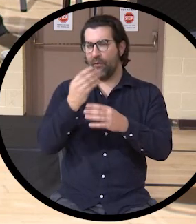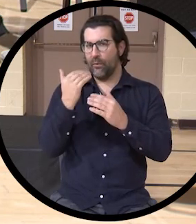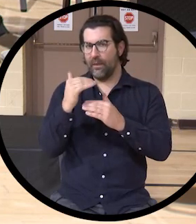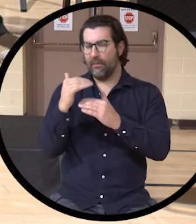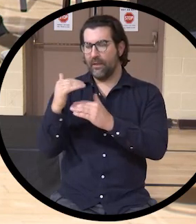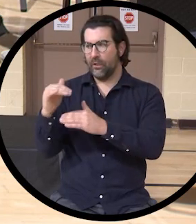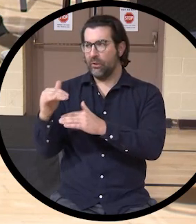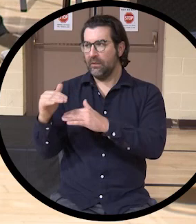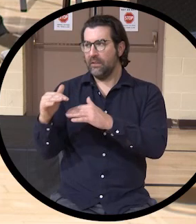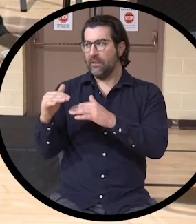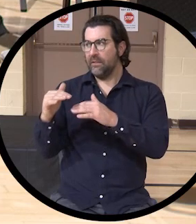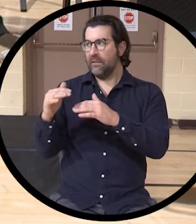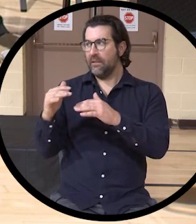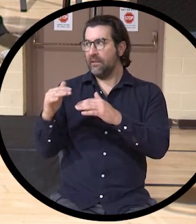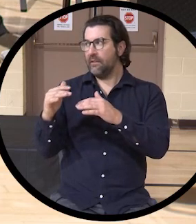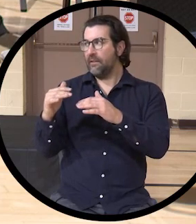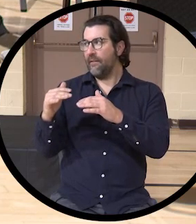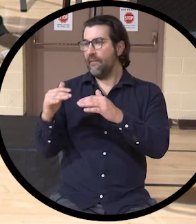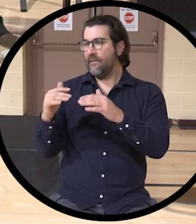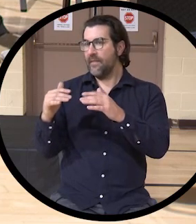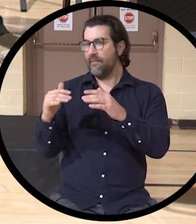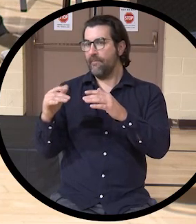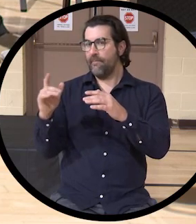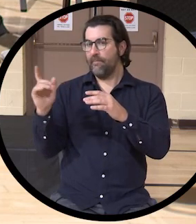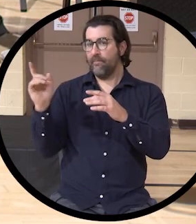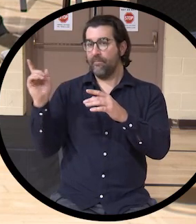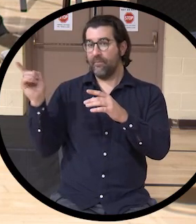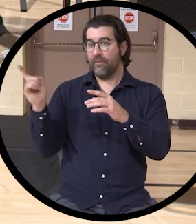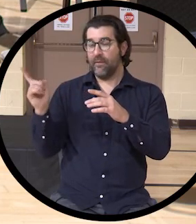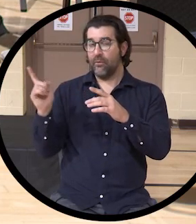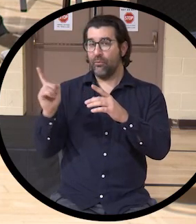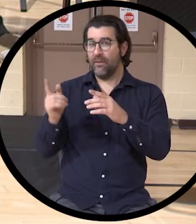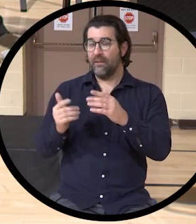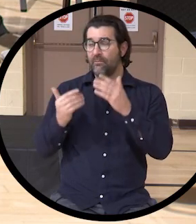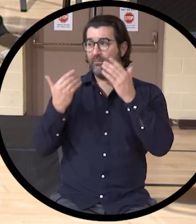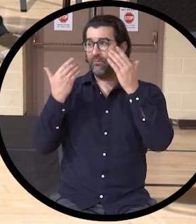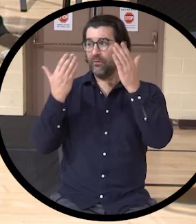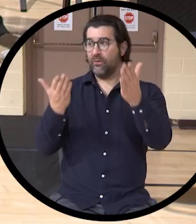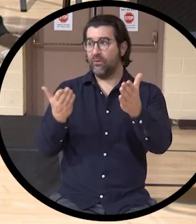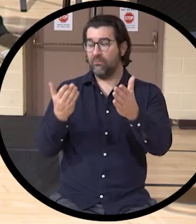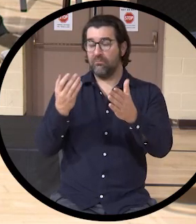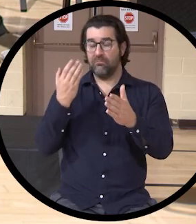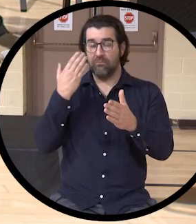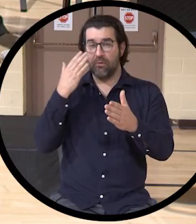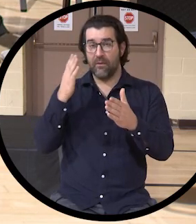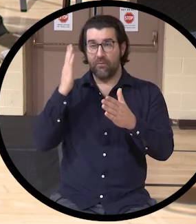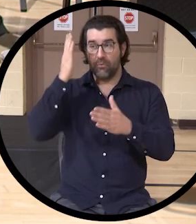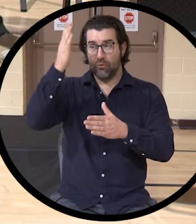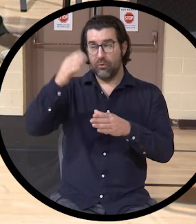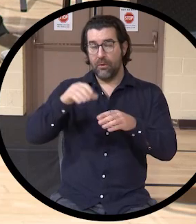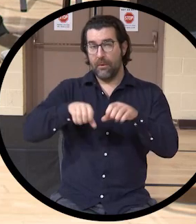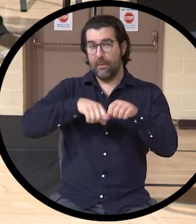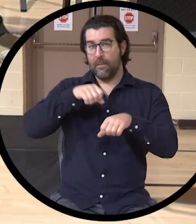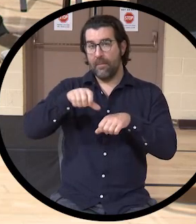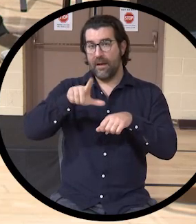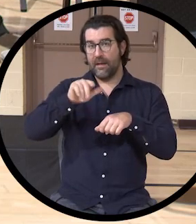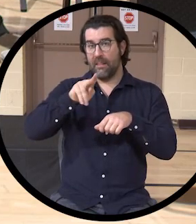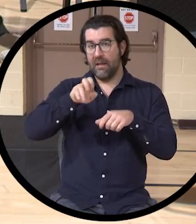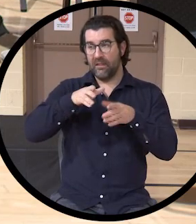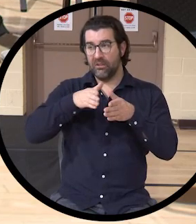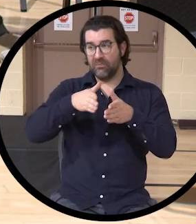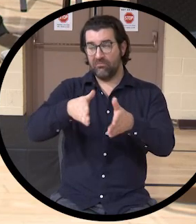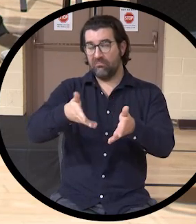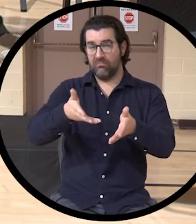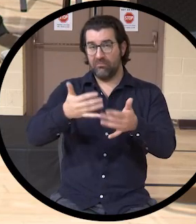I think, this is a big proposal. It doesn't preclude future bike lanes. So if there's something you'd like to see in